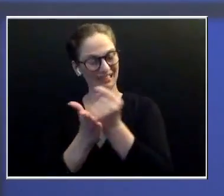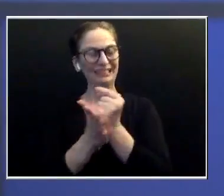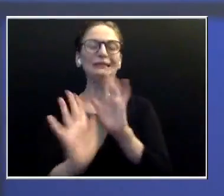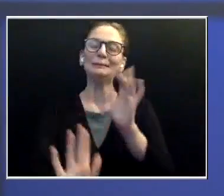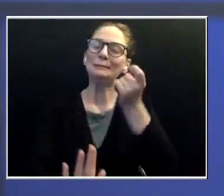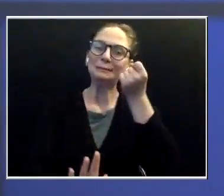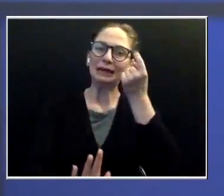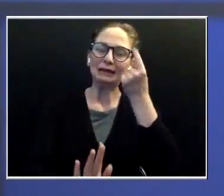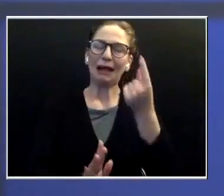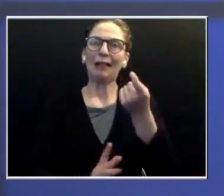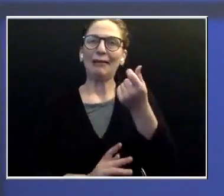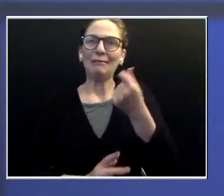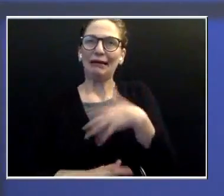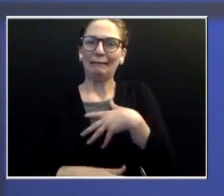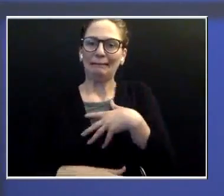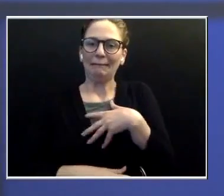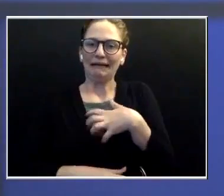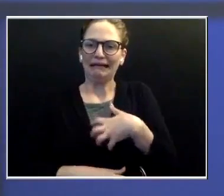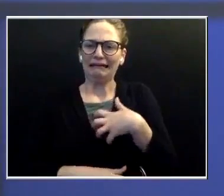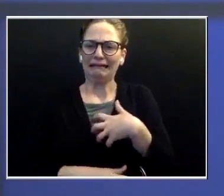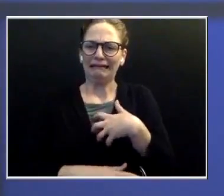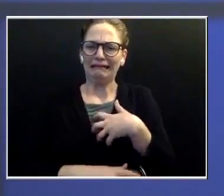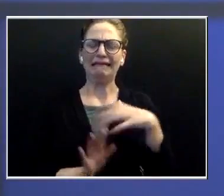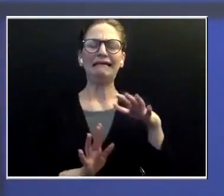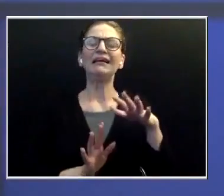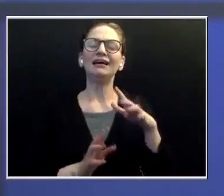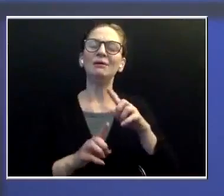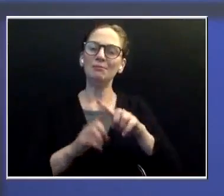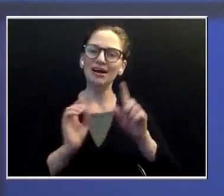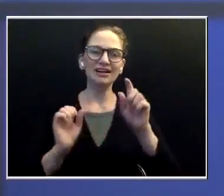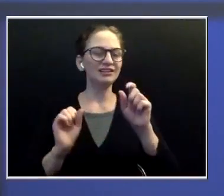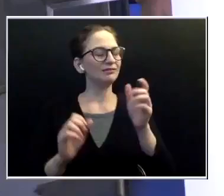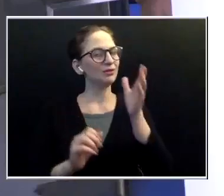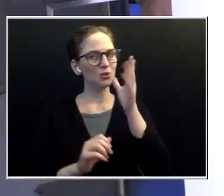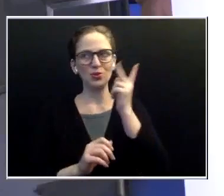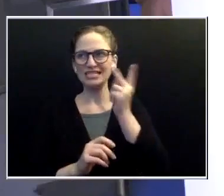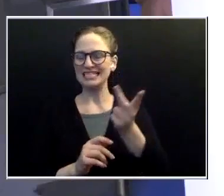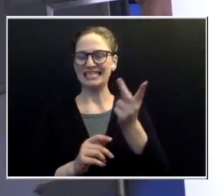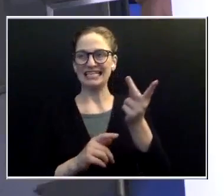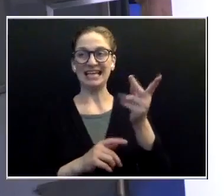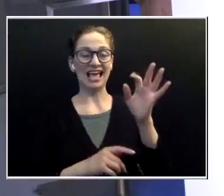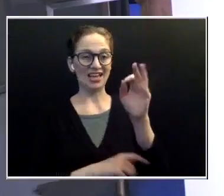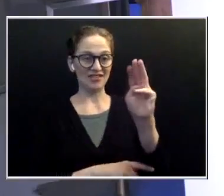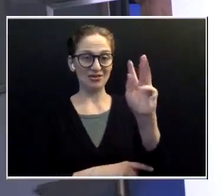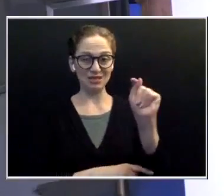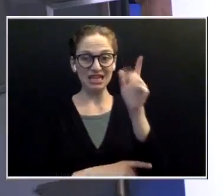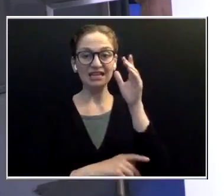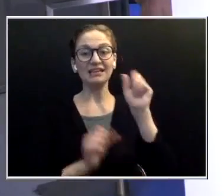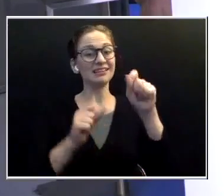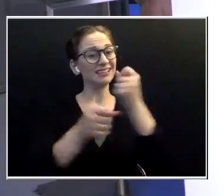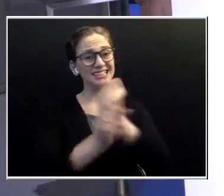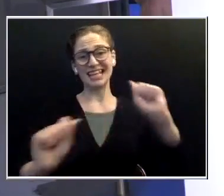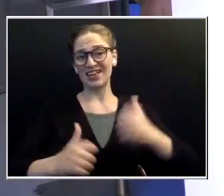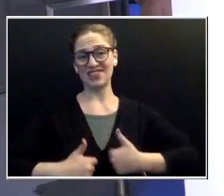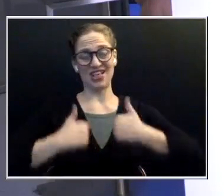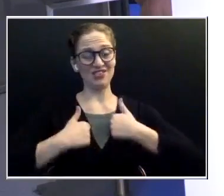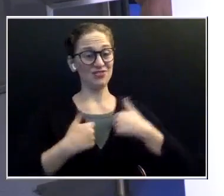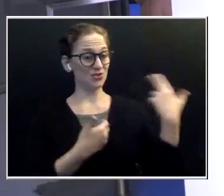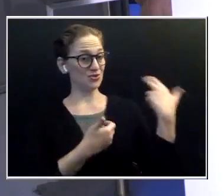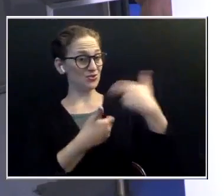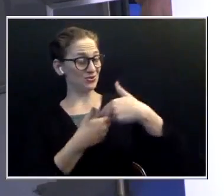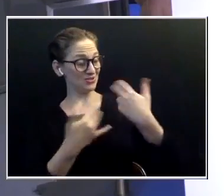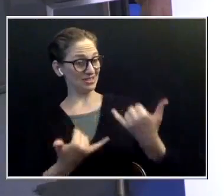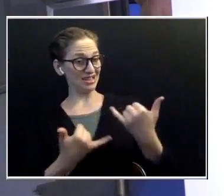you will see, these transplants can also be very life-saving. So I'm joined today by Courtney Walker, who received an